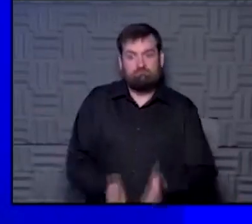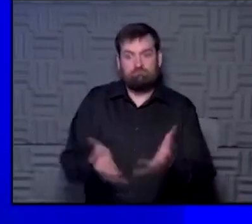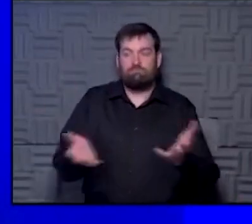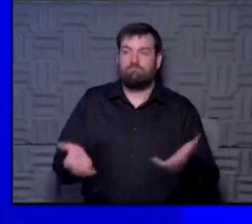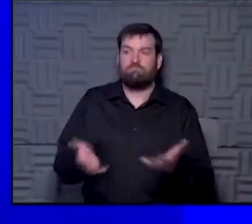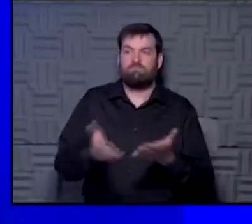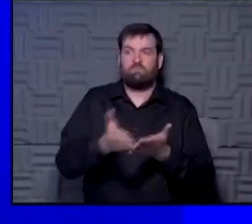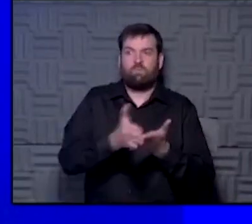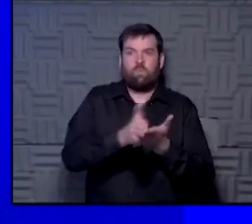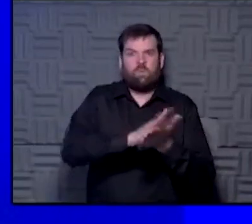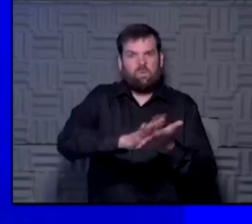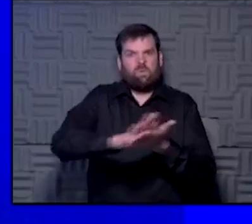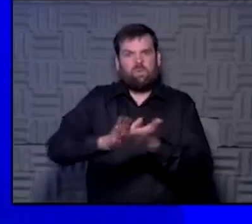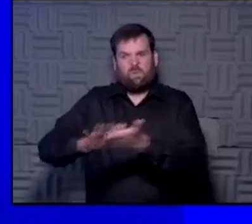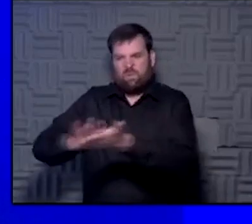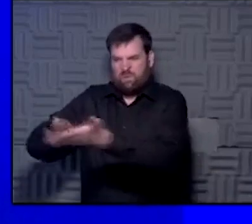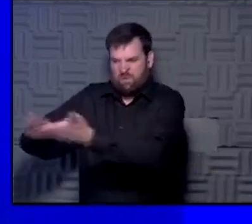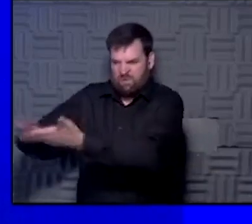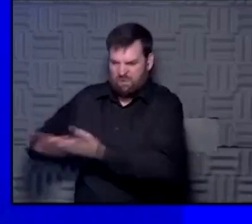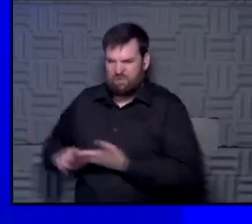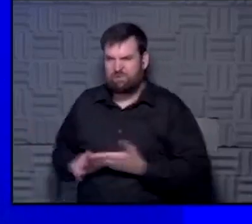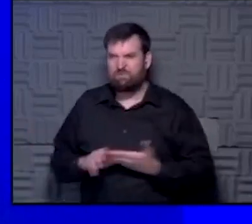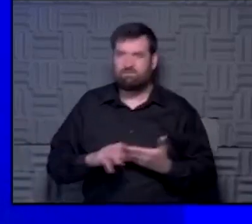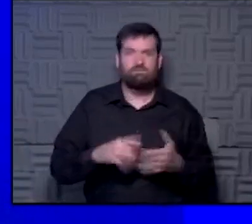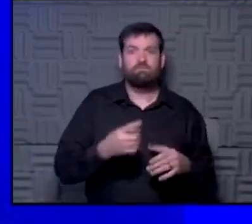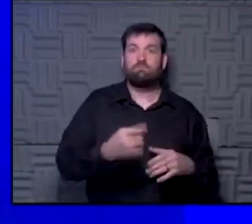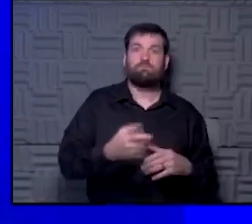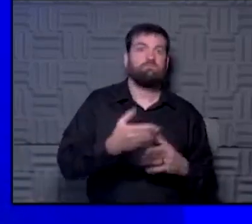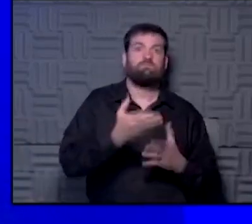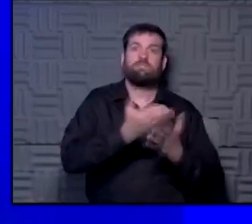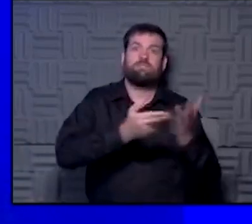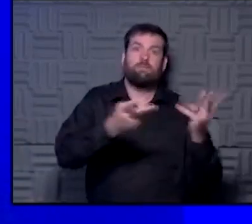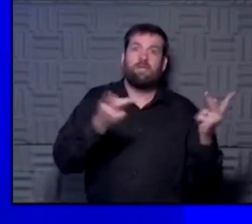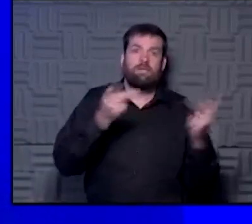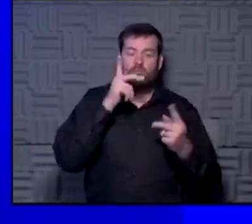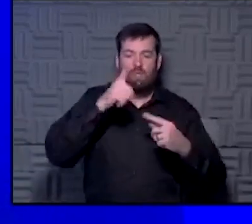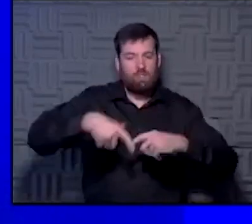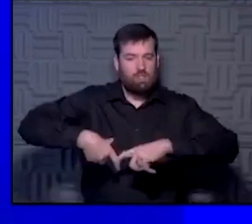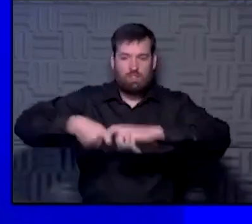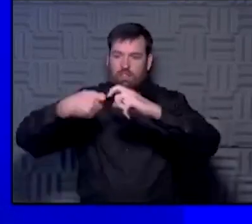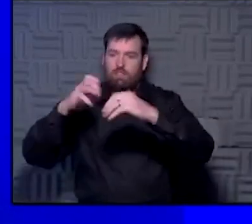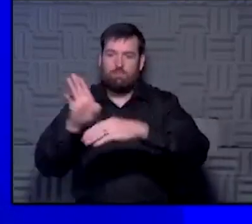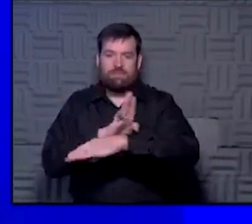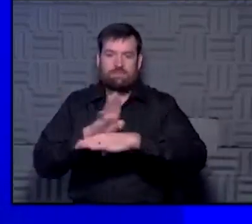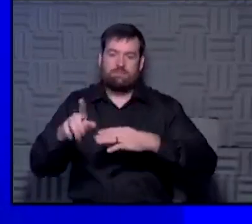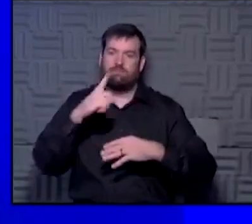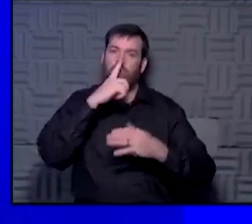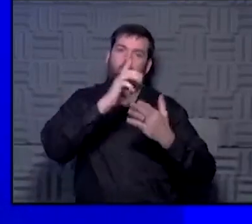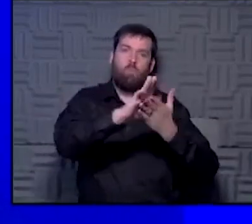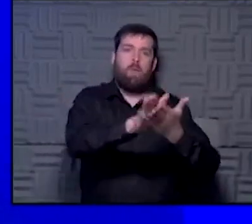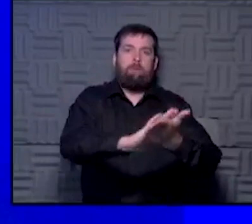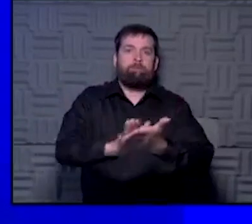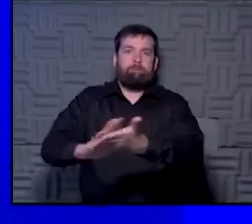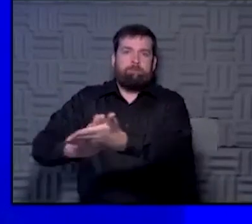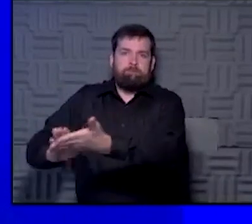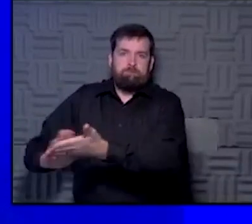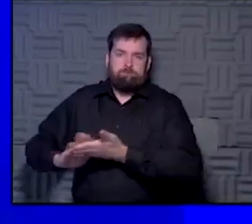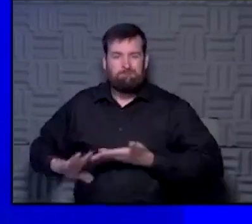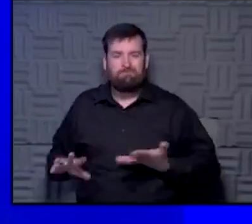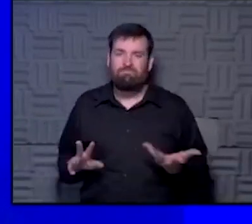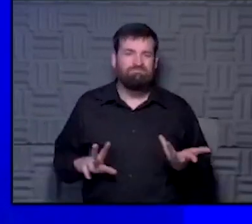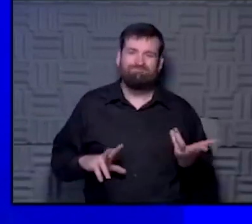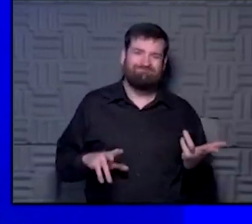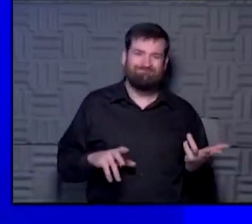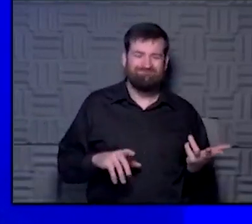overall super cleaning done, or one place will stop business for one day just to re-clean, we've really seen